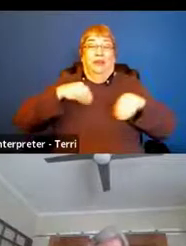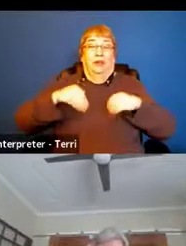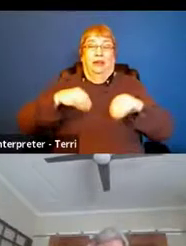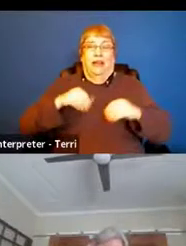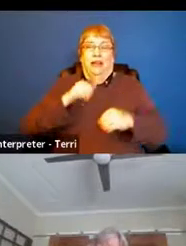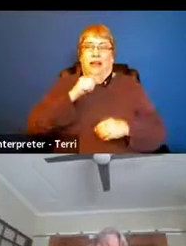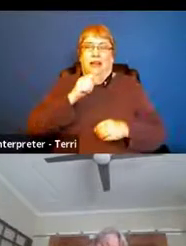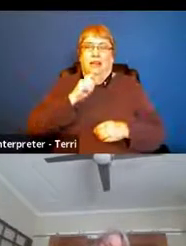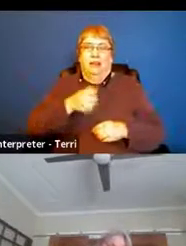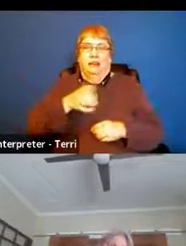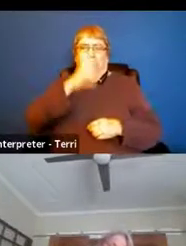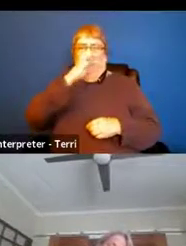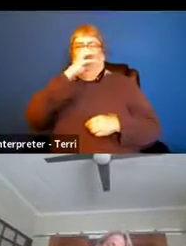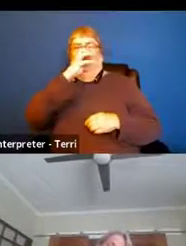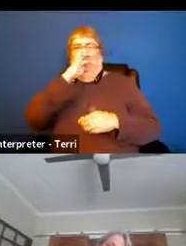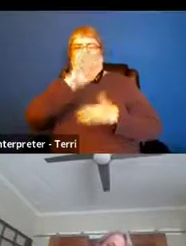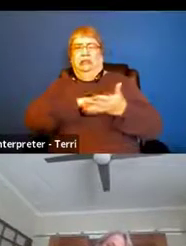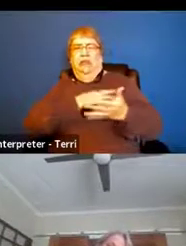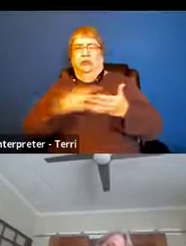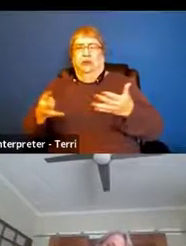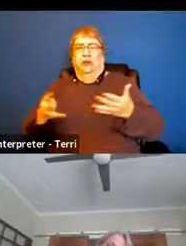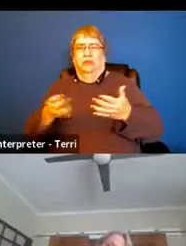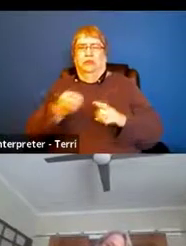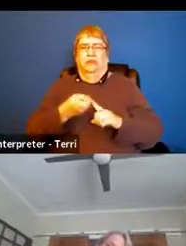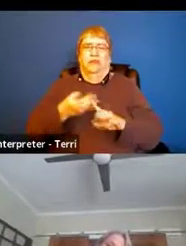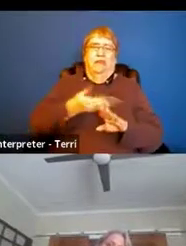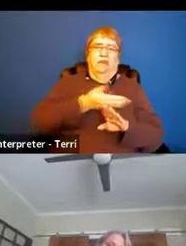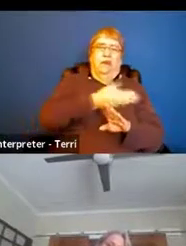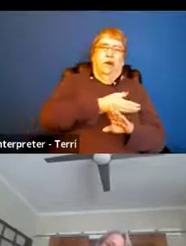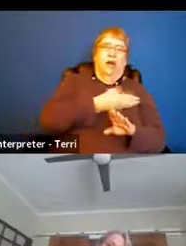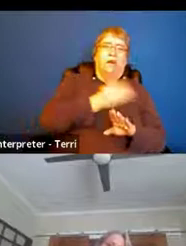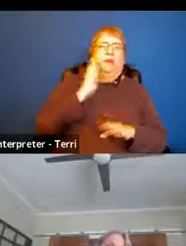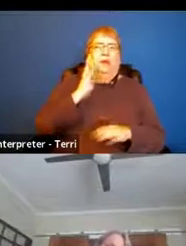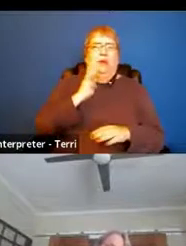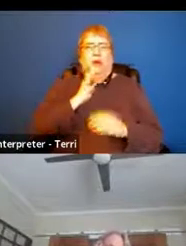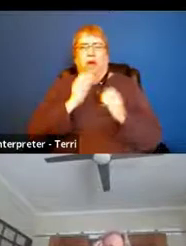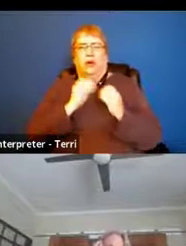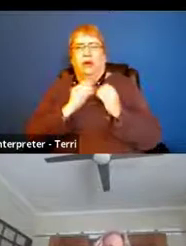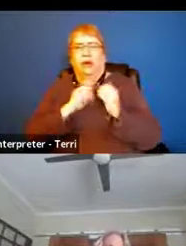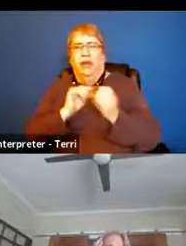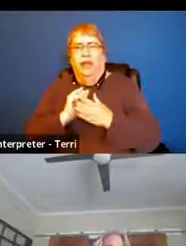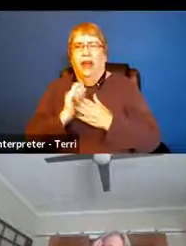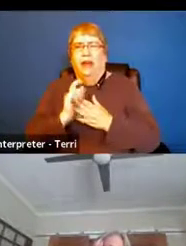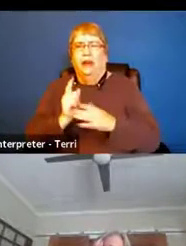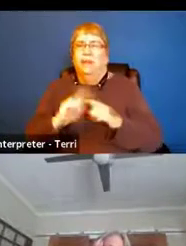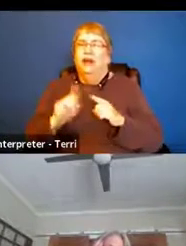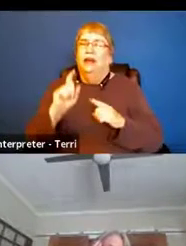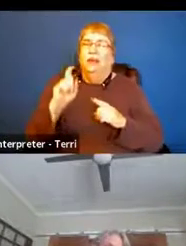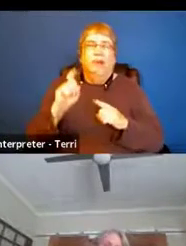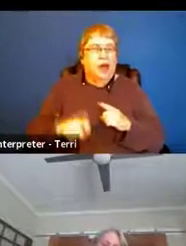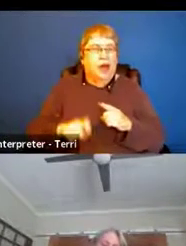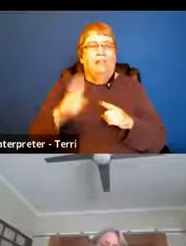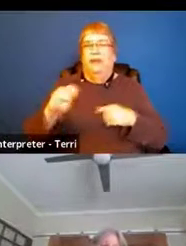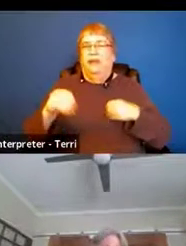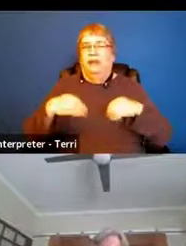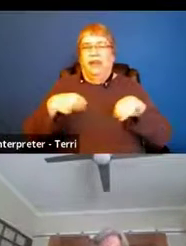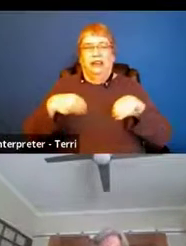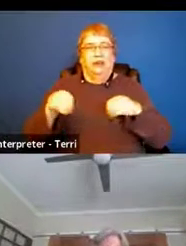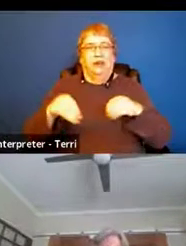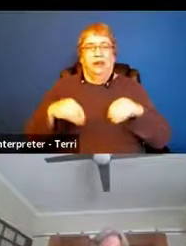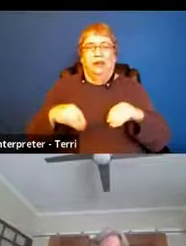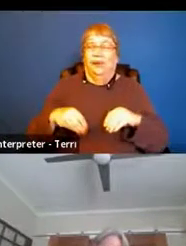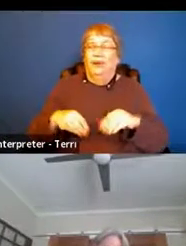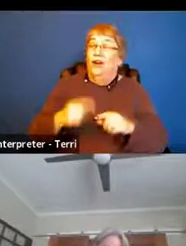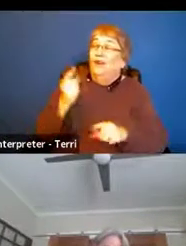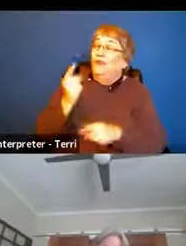or things that were established prior. And we're going to talk a little bit more about routines in a minute, but flexibility is super important right now. I mean, think about it.